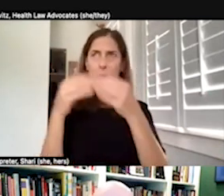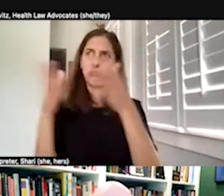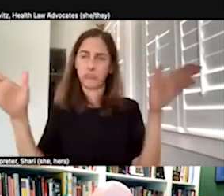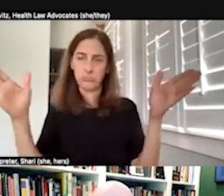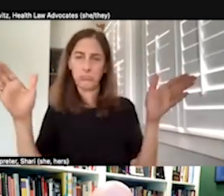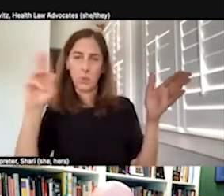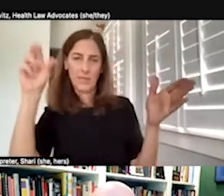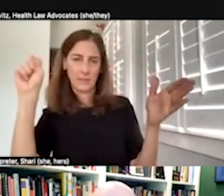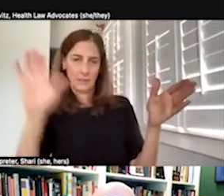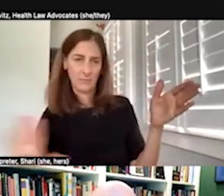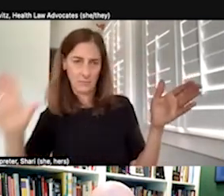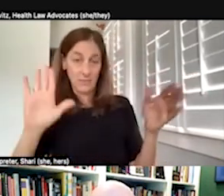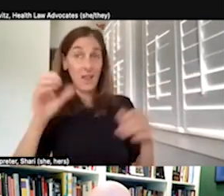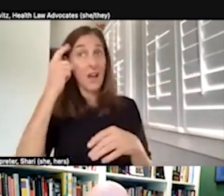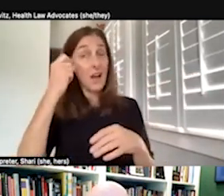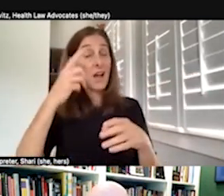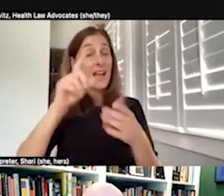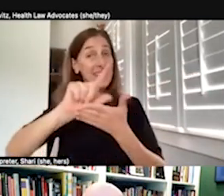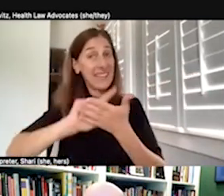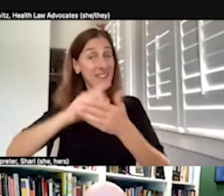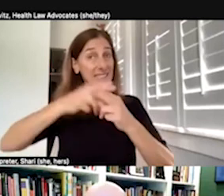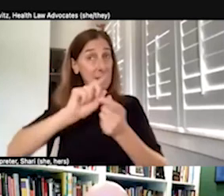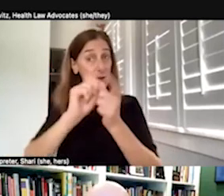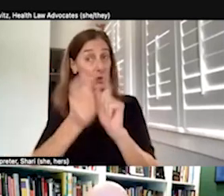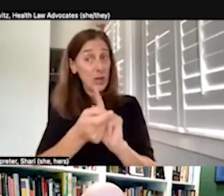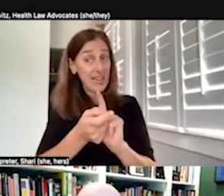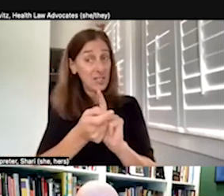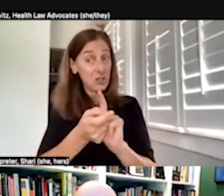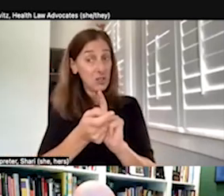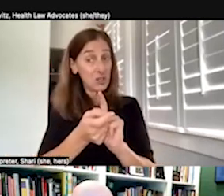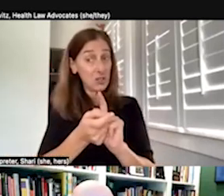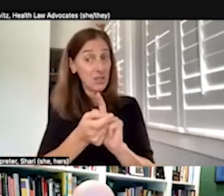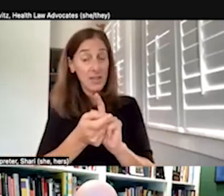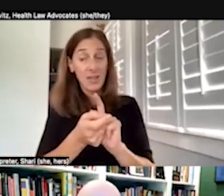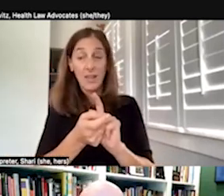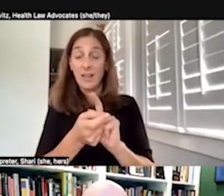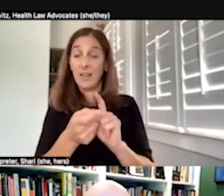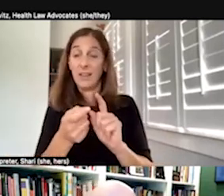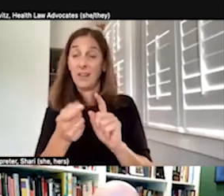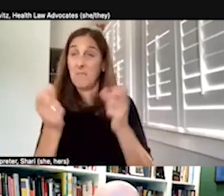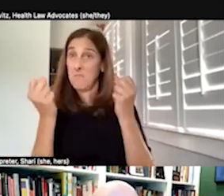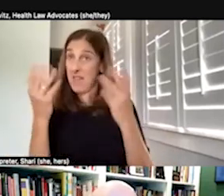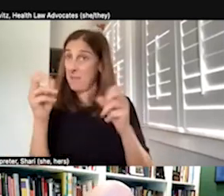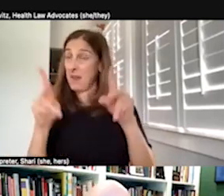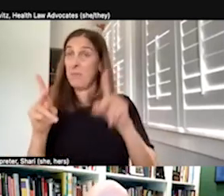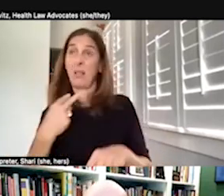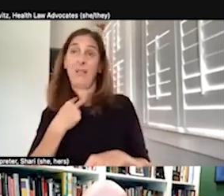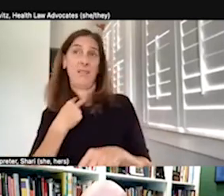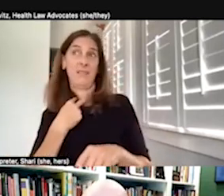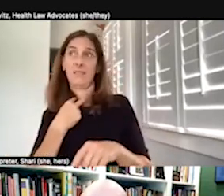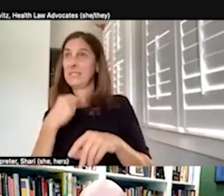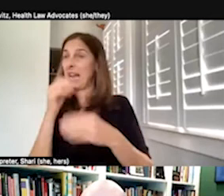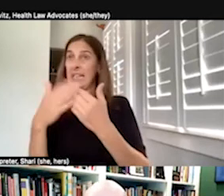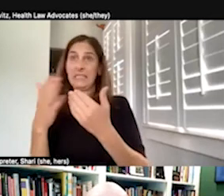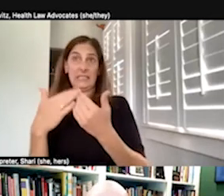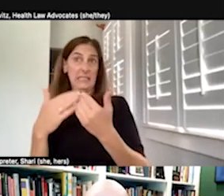name changes are not, legal name changes are not accessible for many, many people